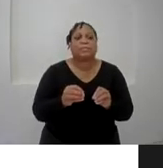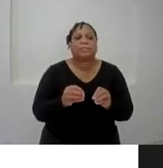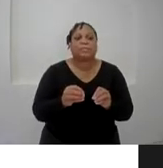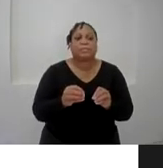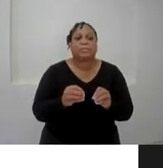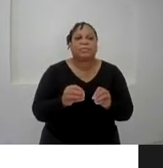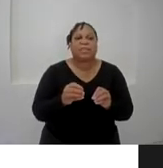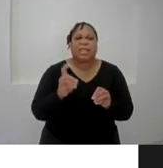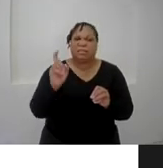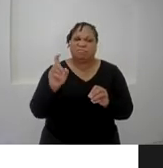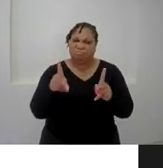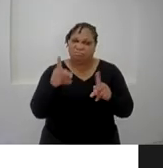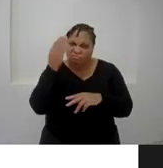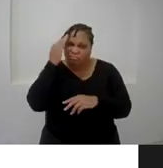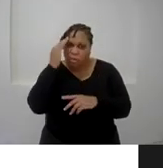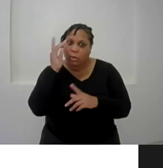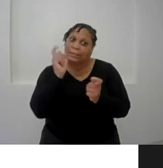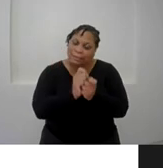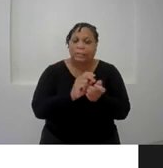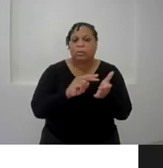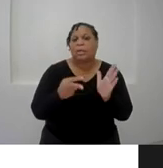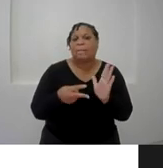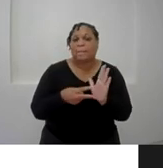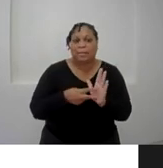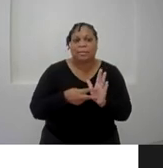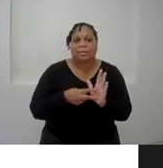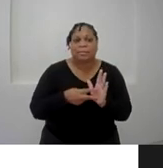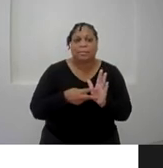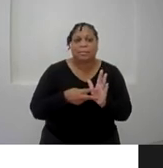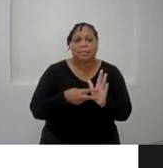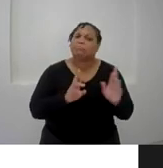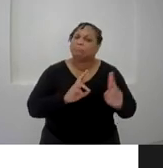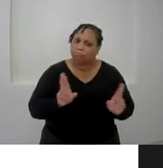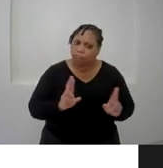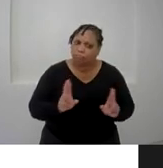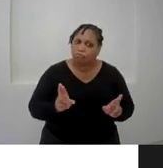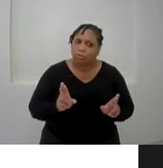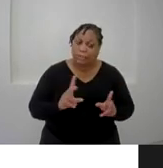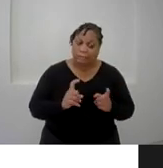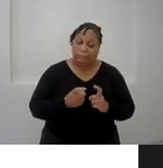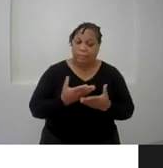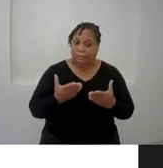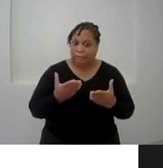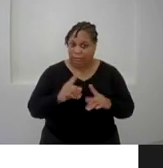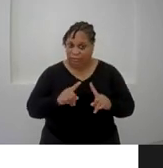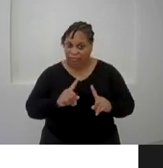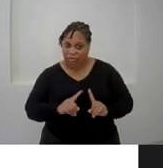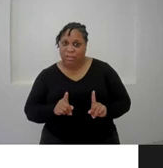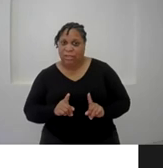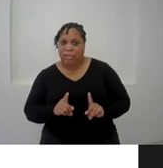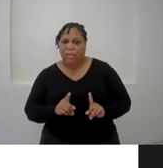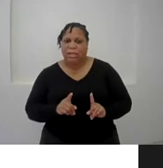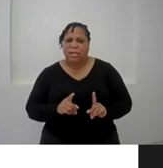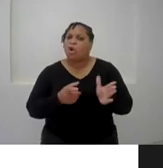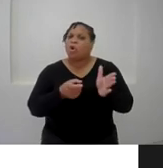People need to know exactly what it means and be ready to do things differently. It requires